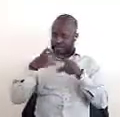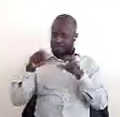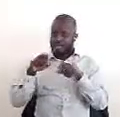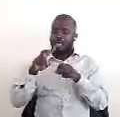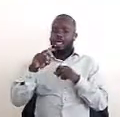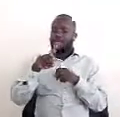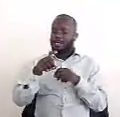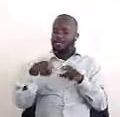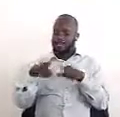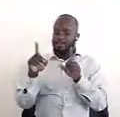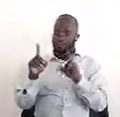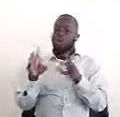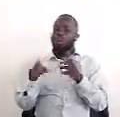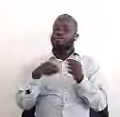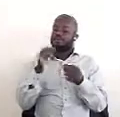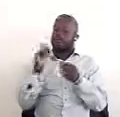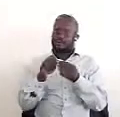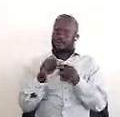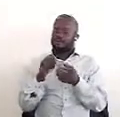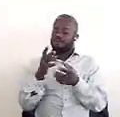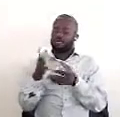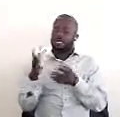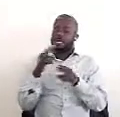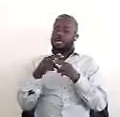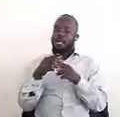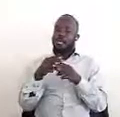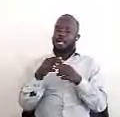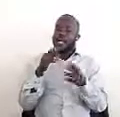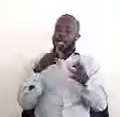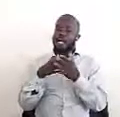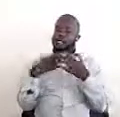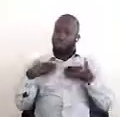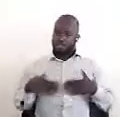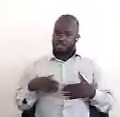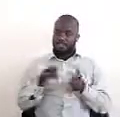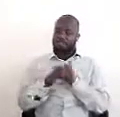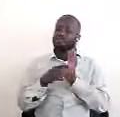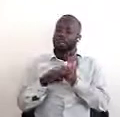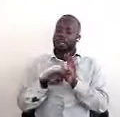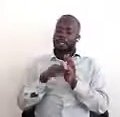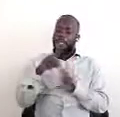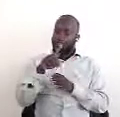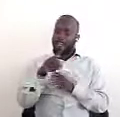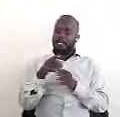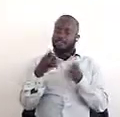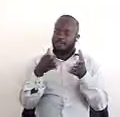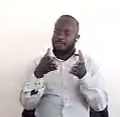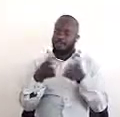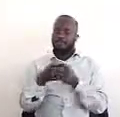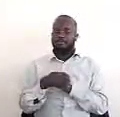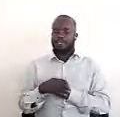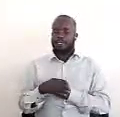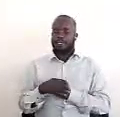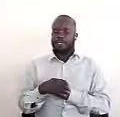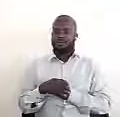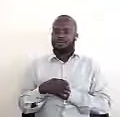look for the virus itself, or specific markers, called antibodies, that indicate that the virus is